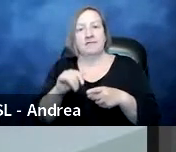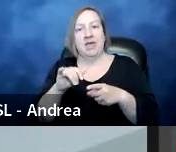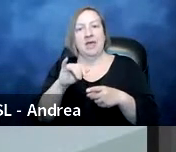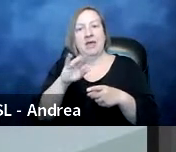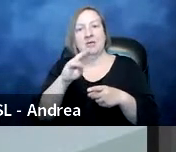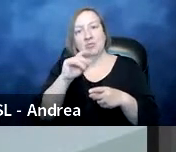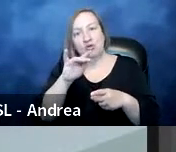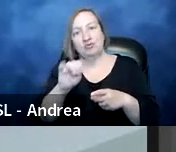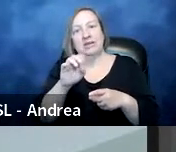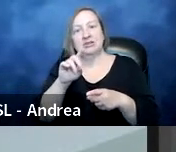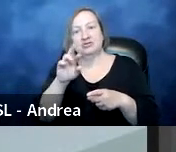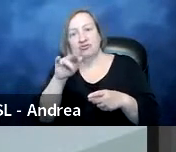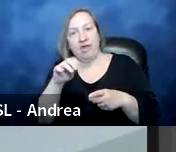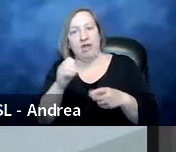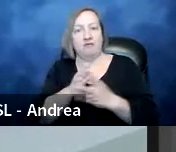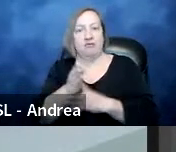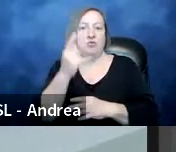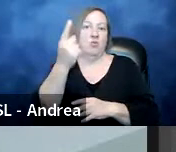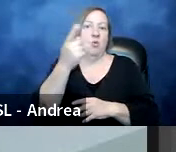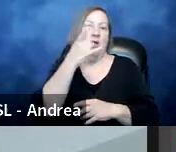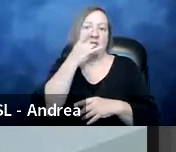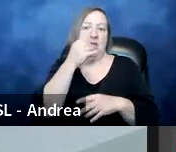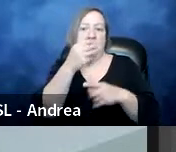go through that single signal.